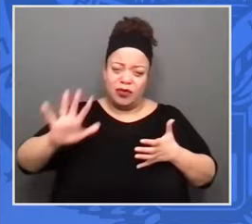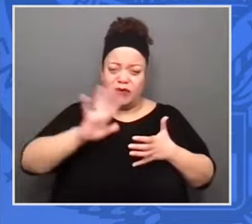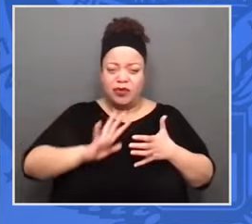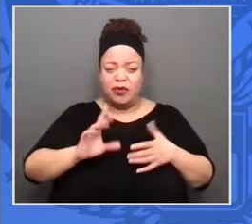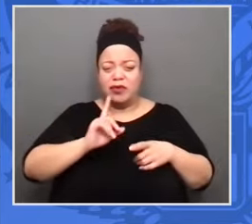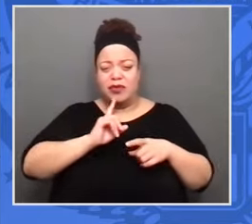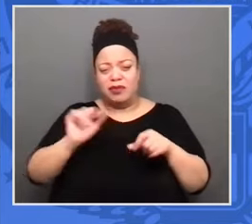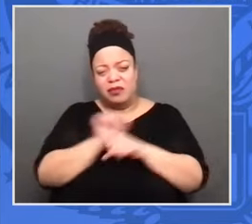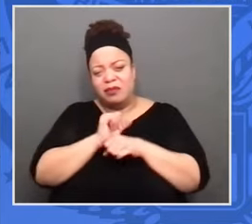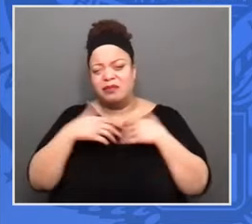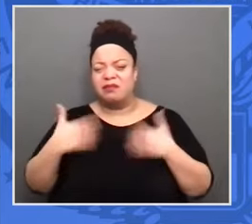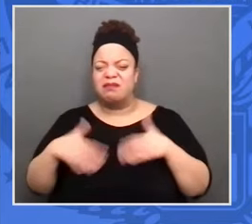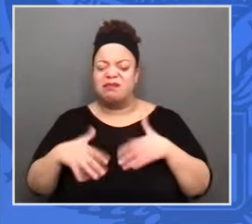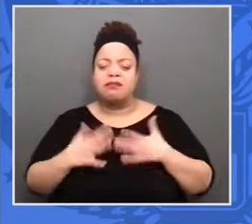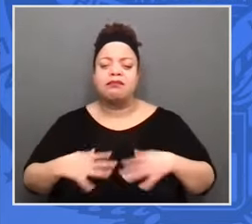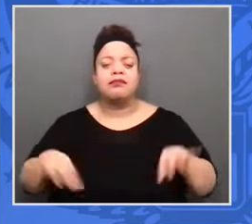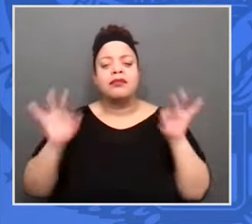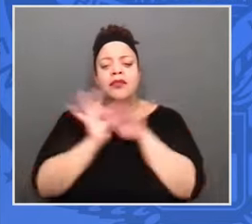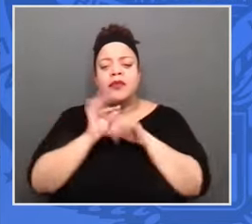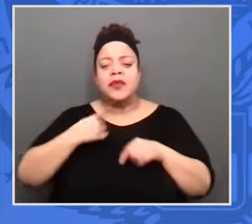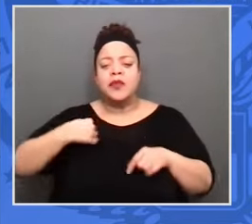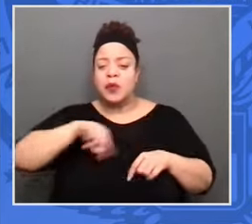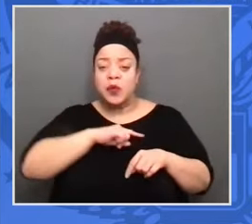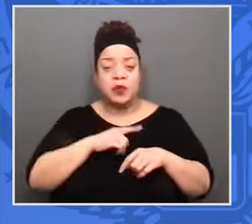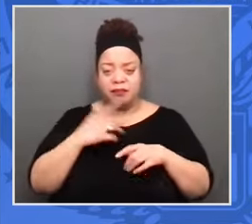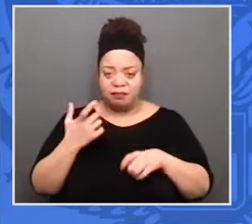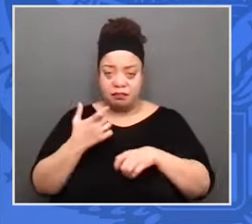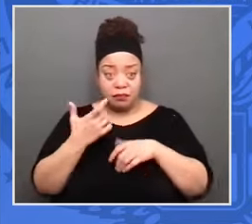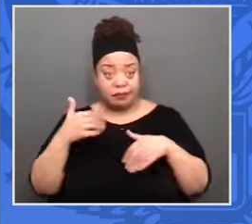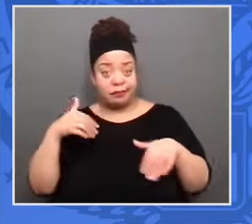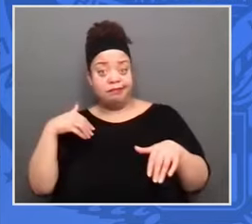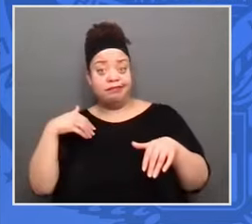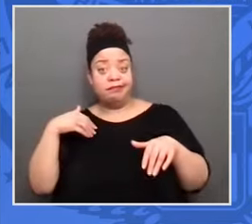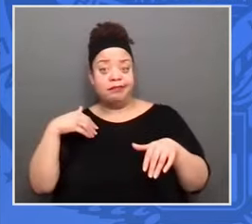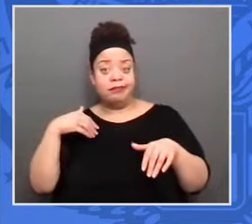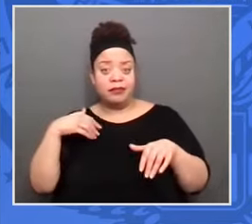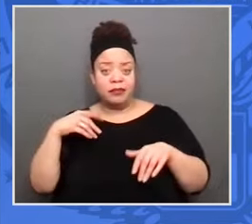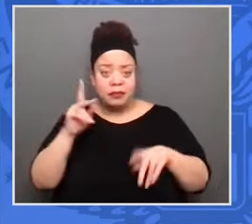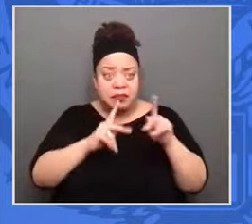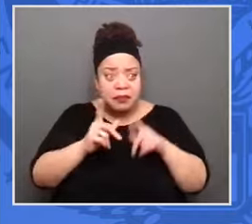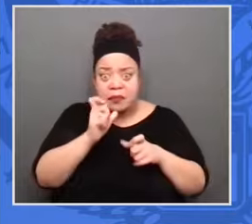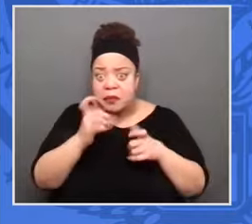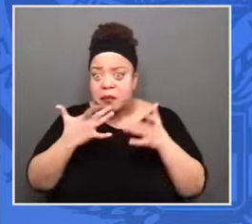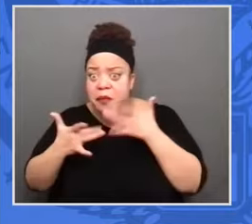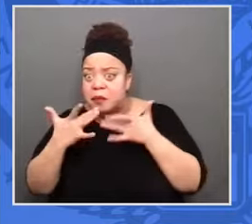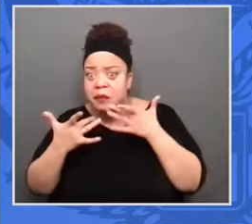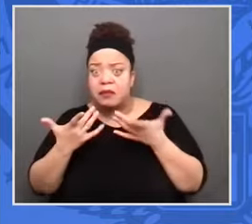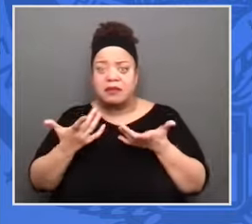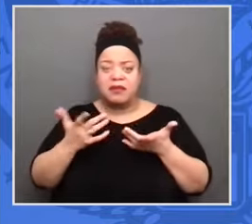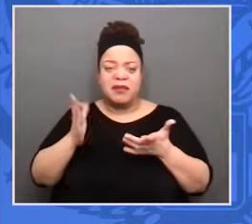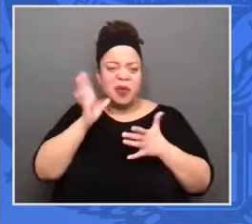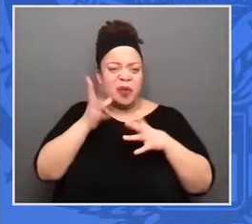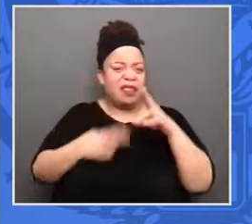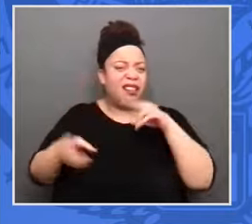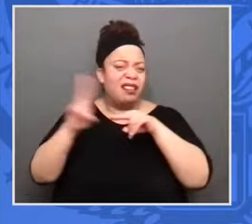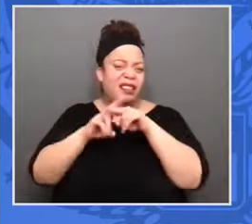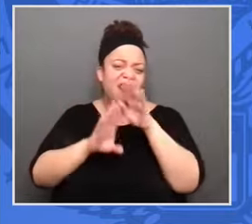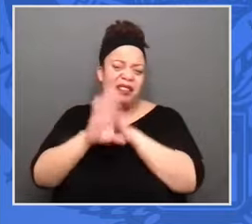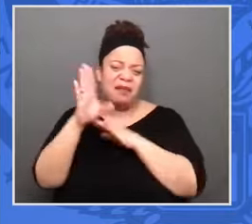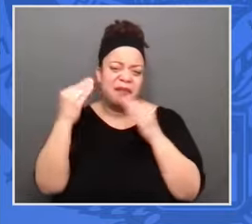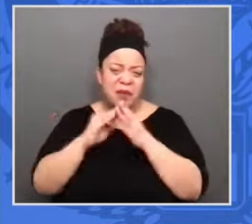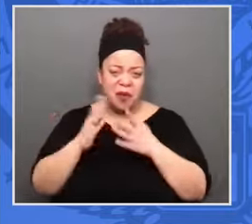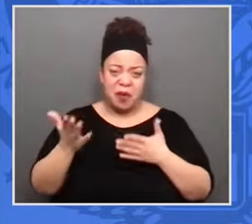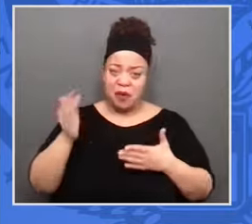food insecurity will loom as an even larger and bigger threat tomorrow. You're fostering a world that is